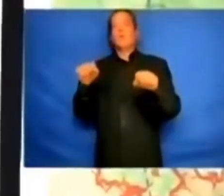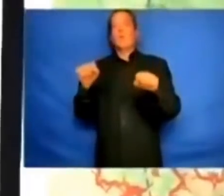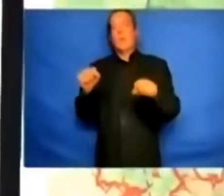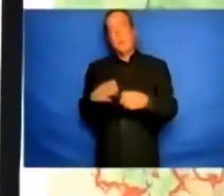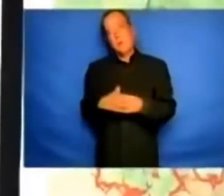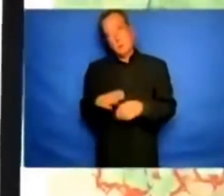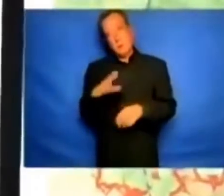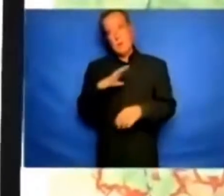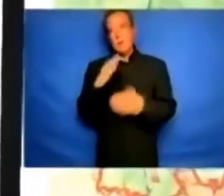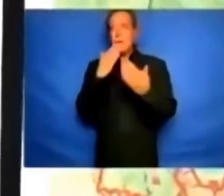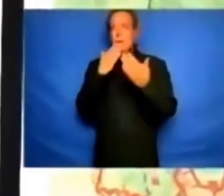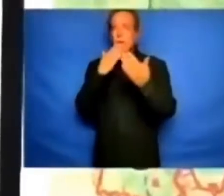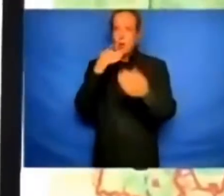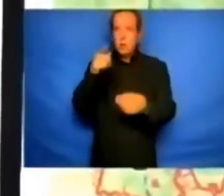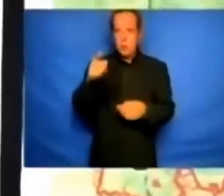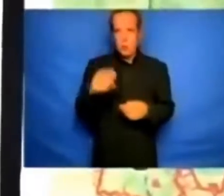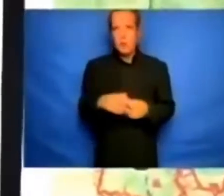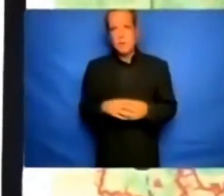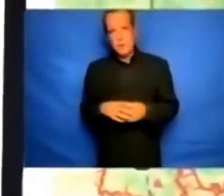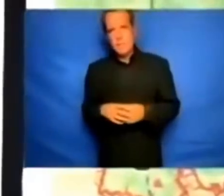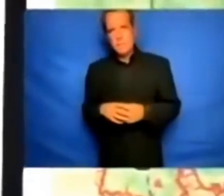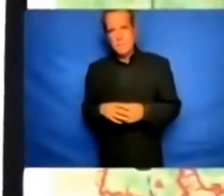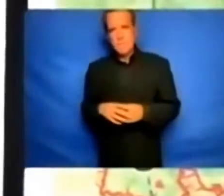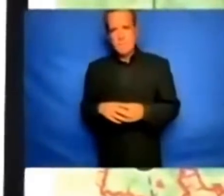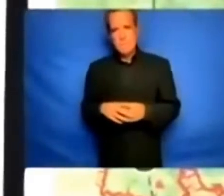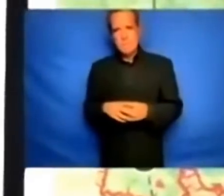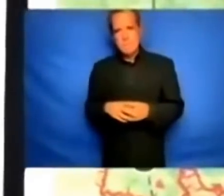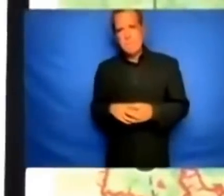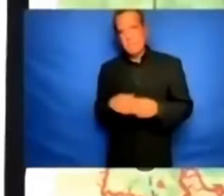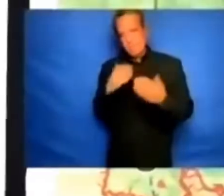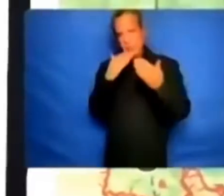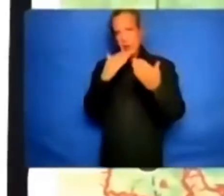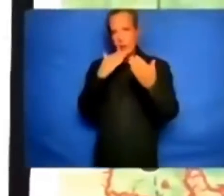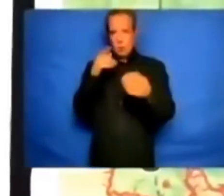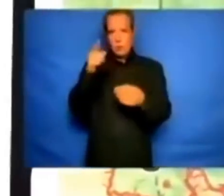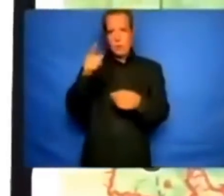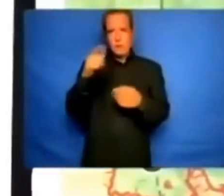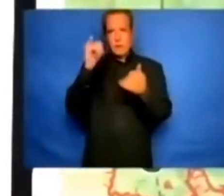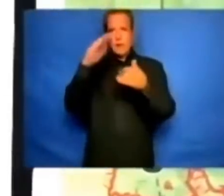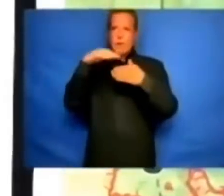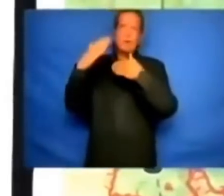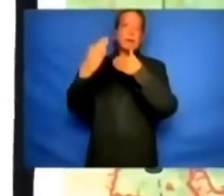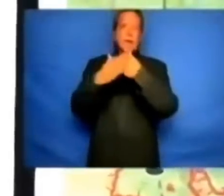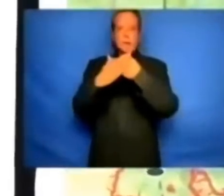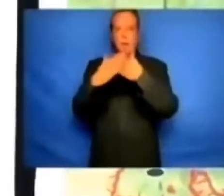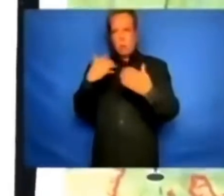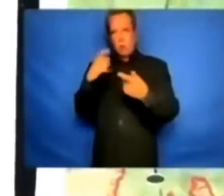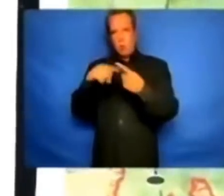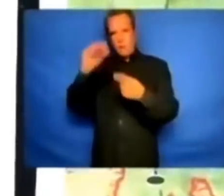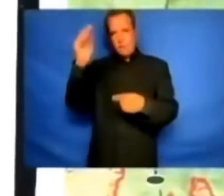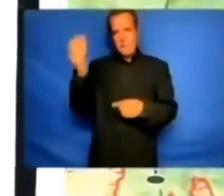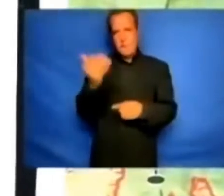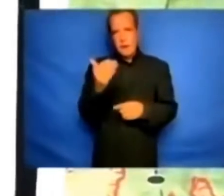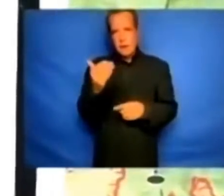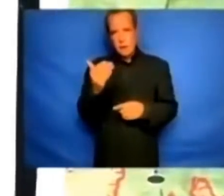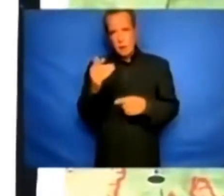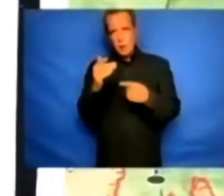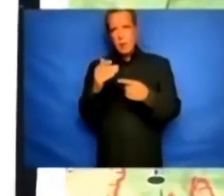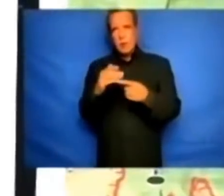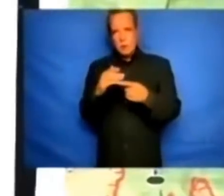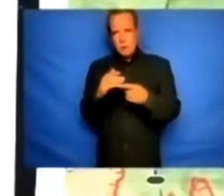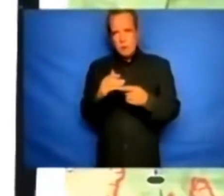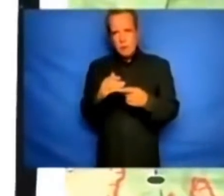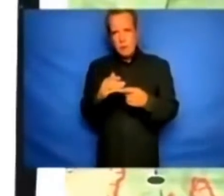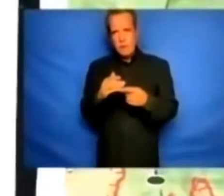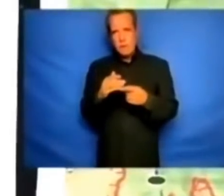That's great information there, Kyle. Thank you very much. Next up, I'd like to invite and introduce to you from